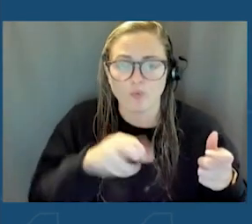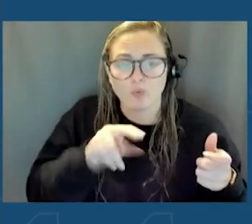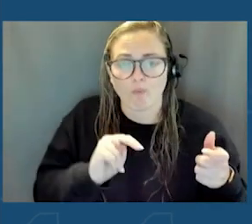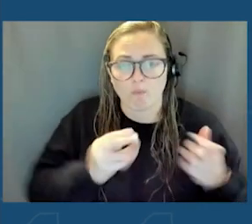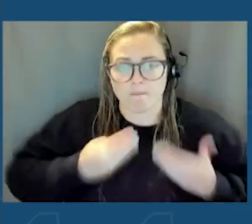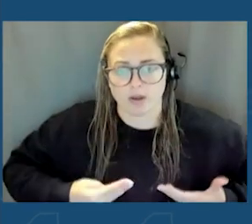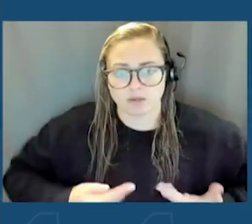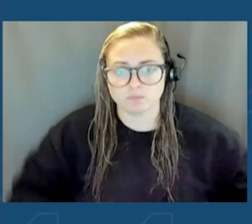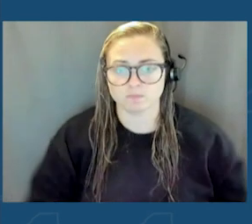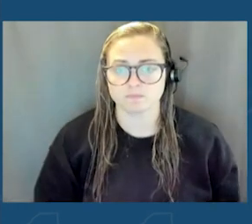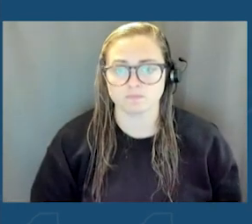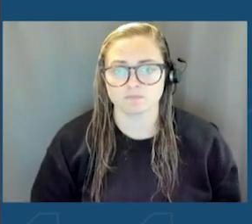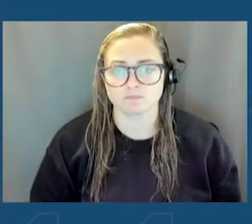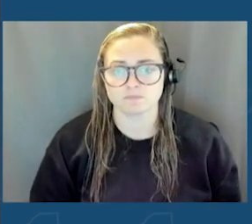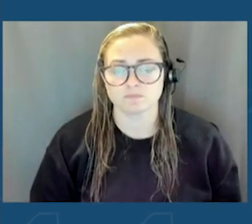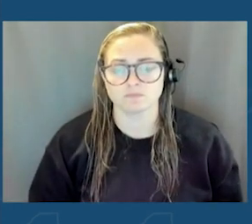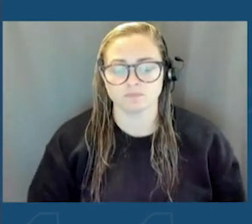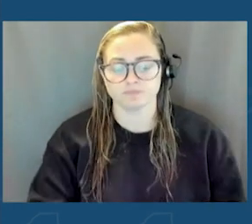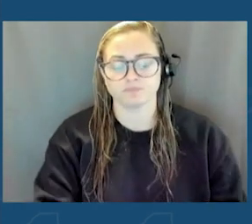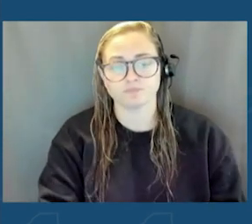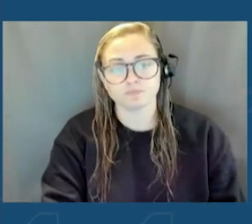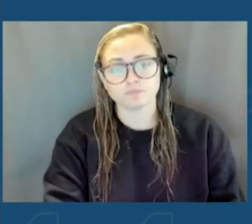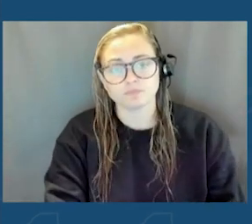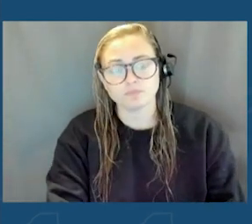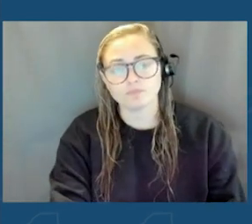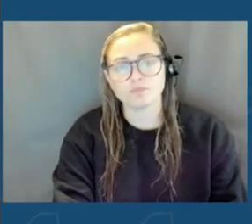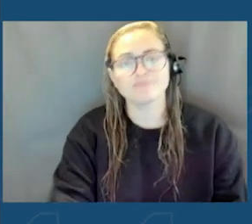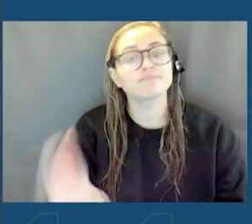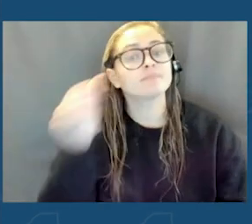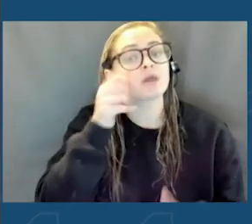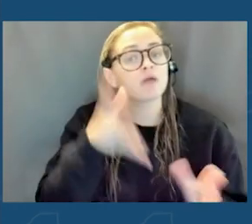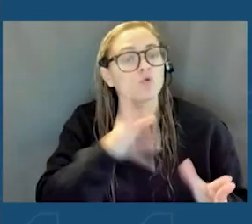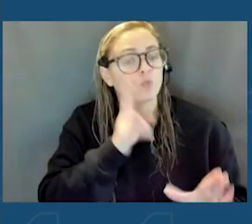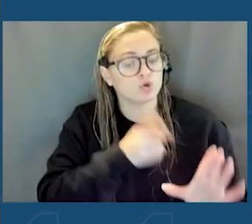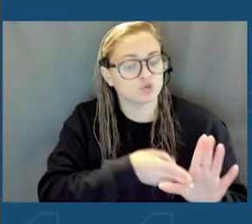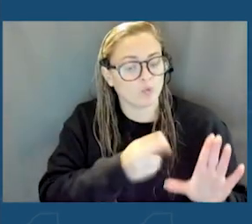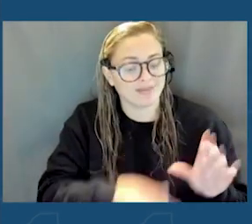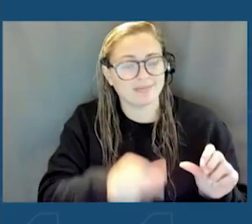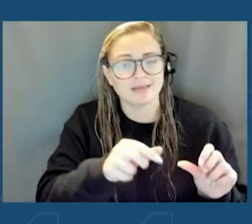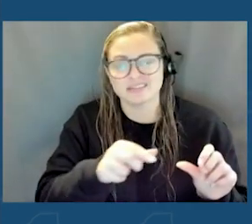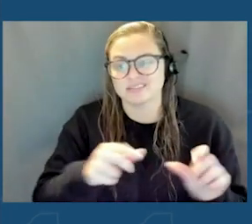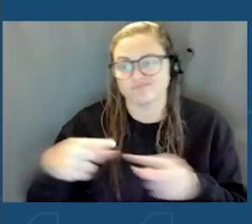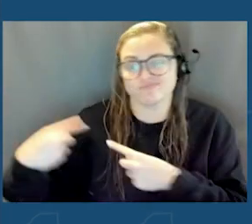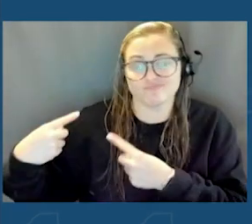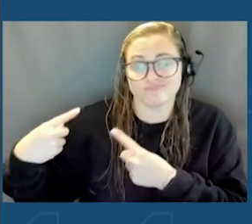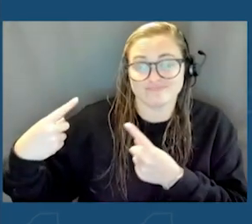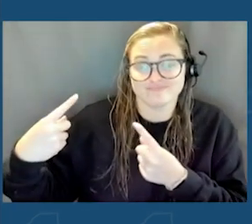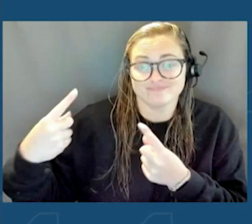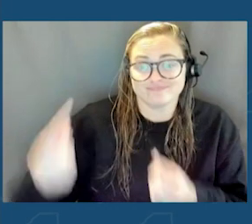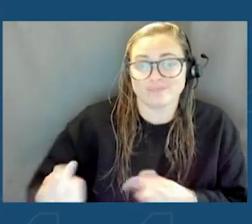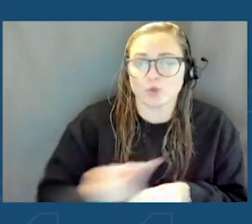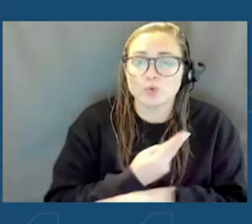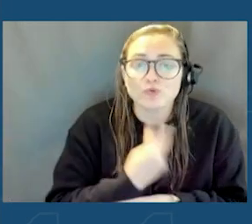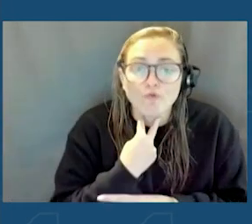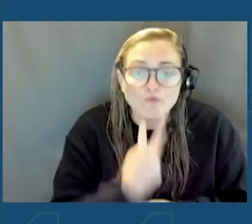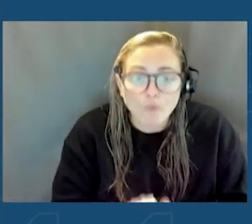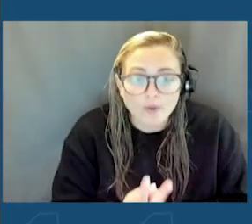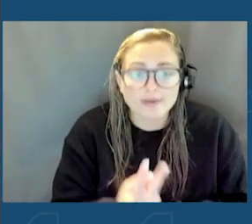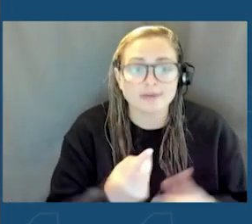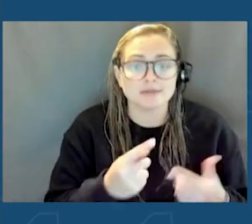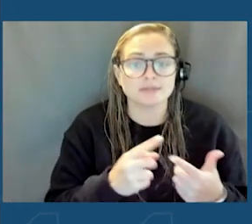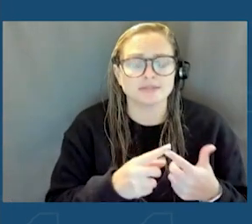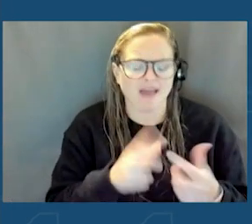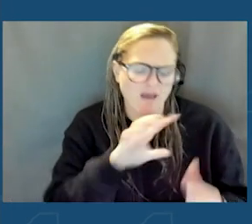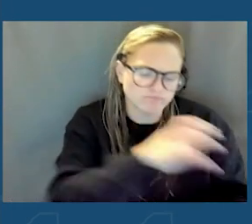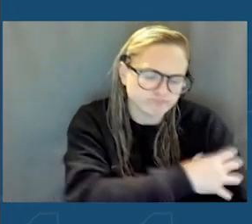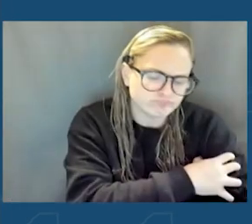bodies. Through this action, Governor Hochul will join this legacy of pioneers who have used their voices and their power on